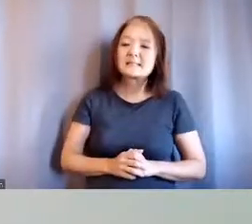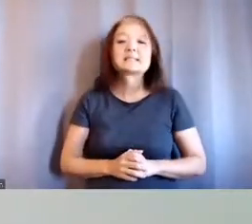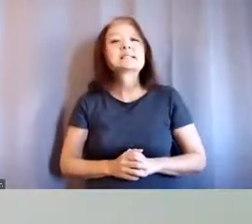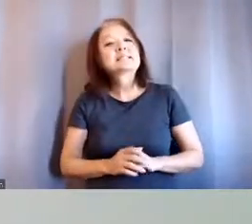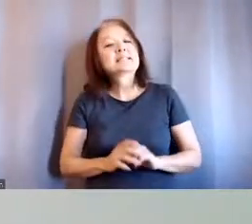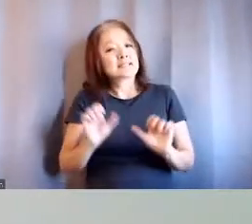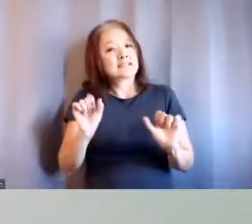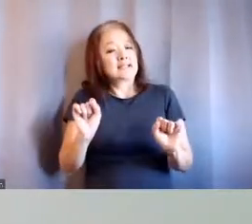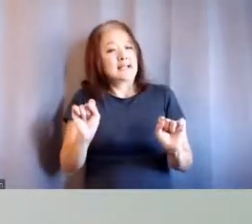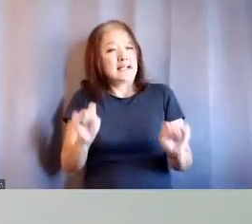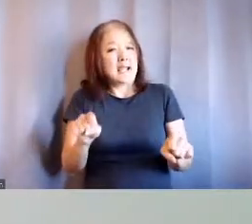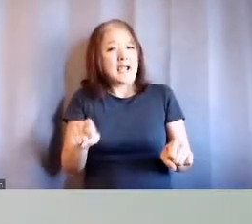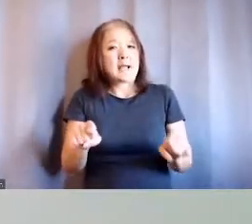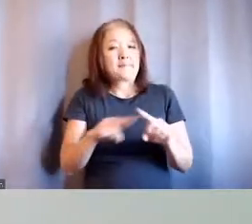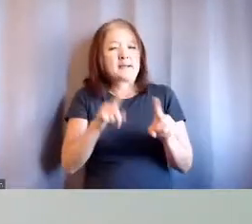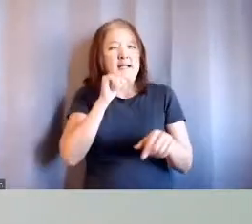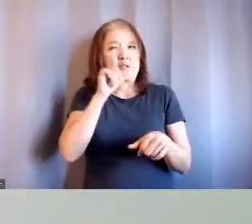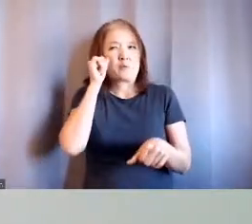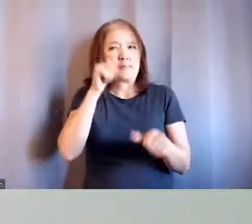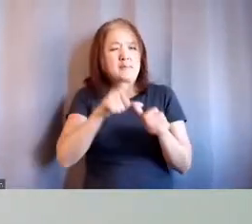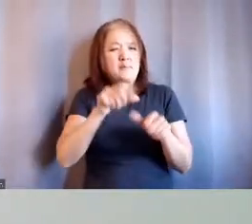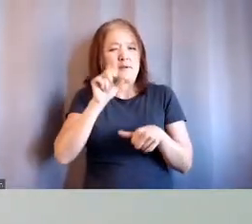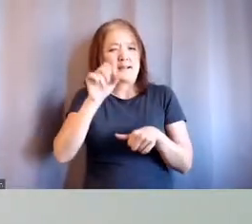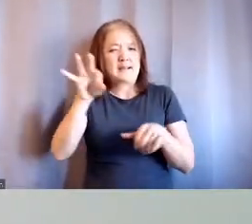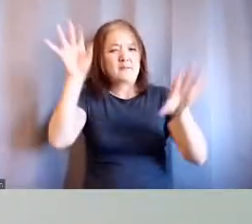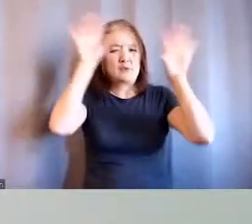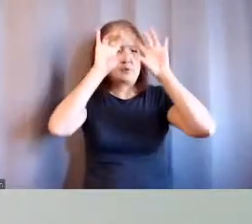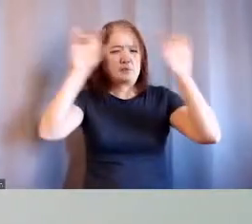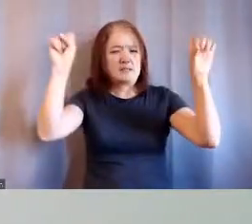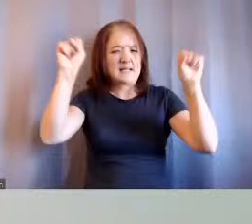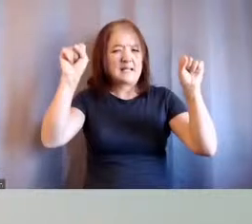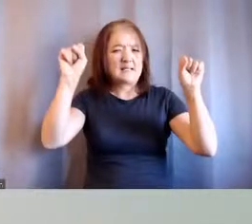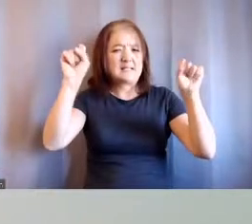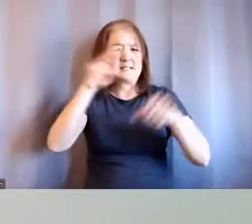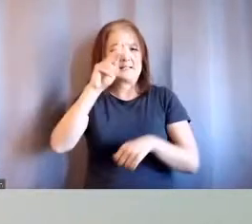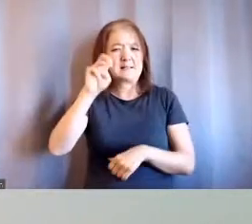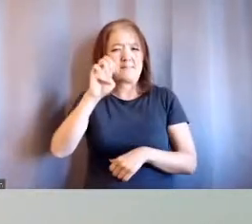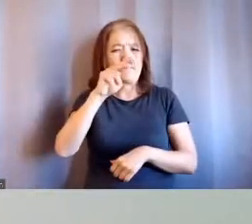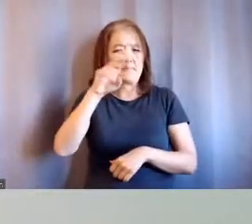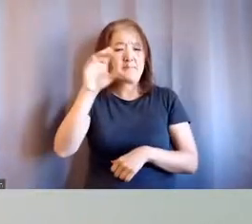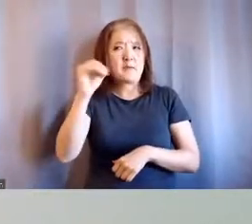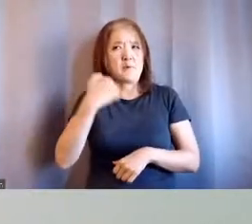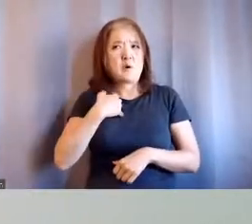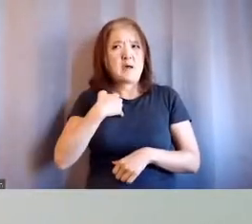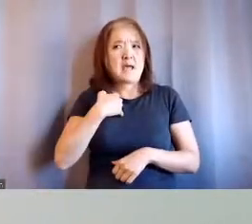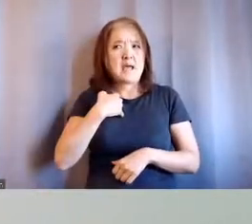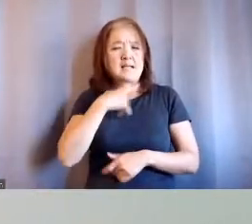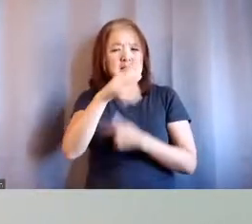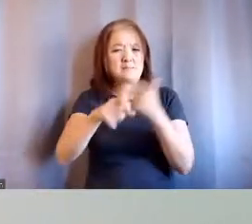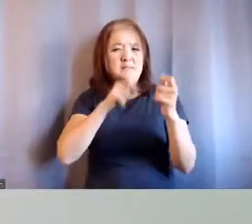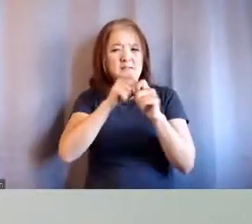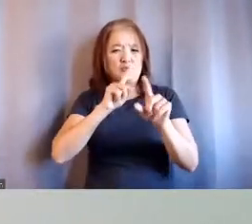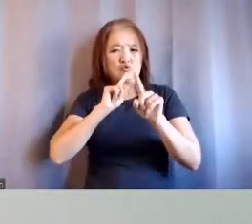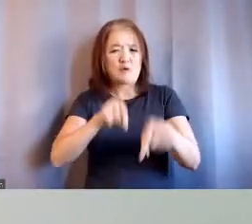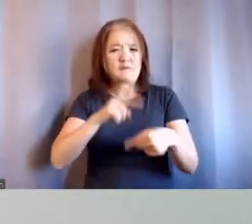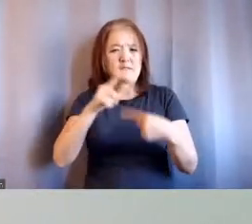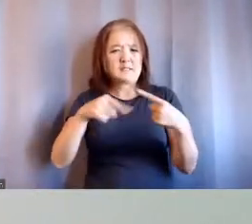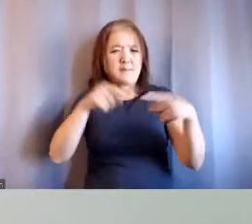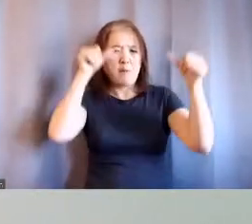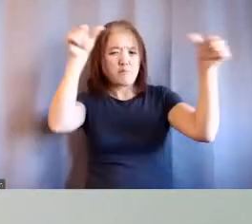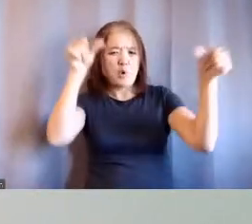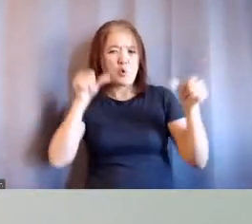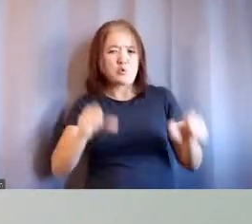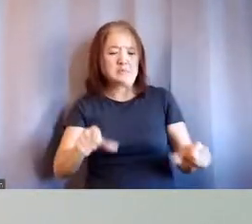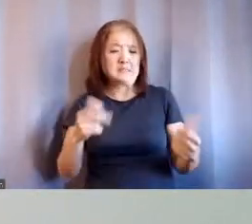can. I don't recall that the superintendent's memo had specific directives about posting signs. I think that's one of those situations